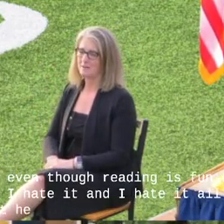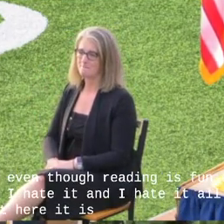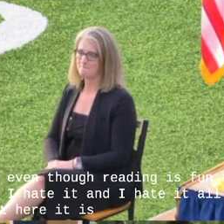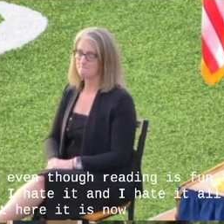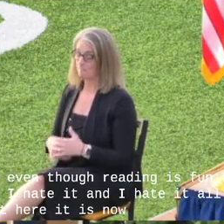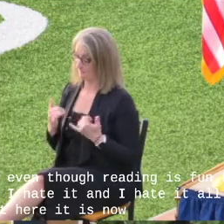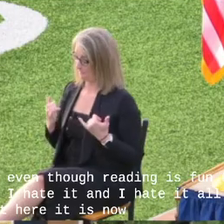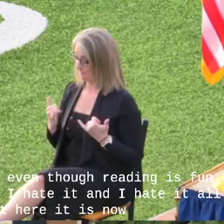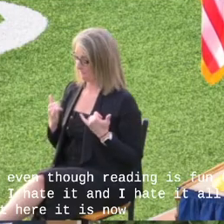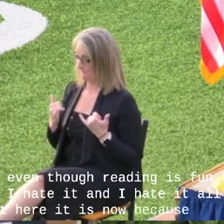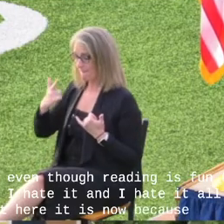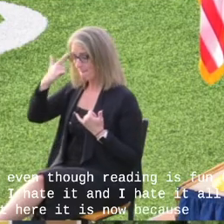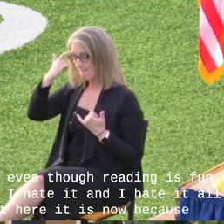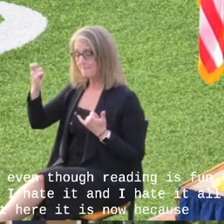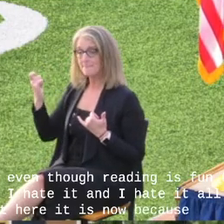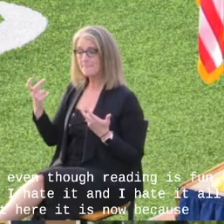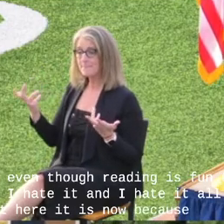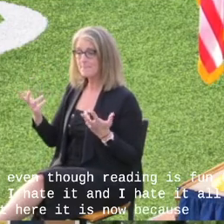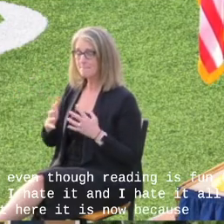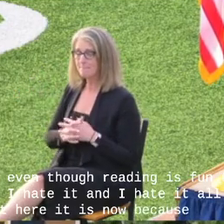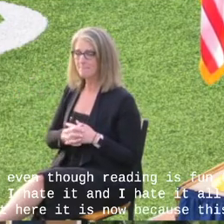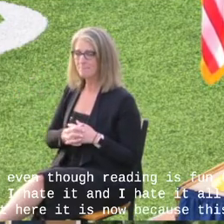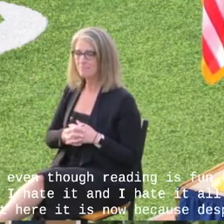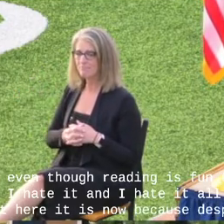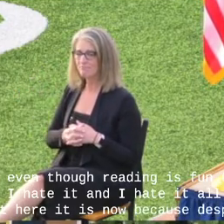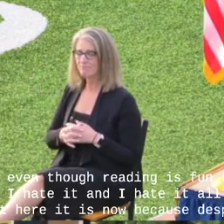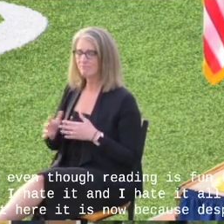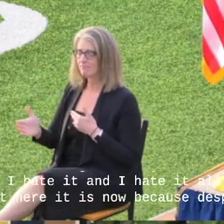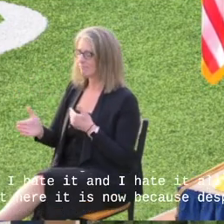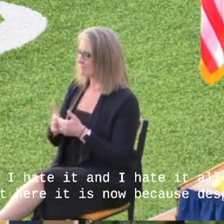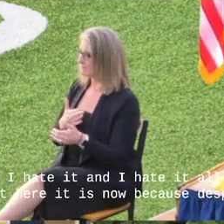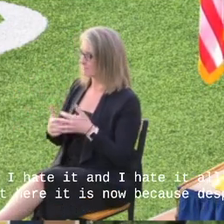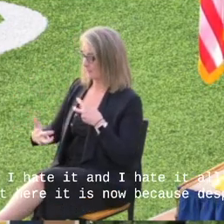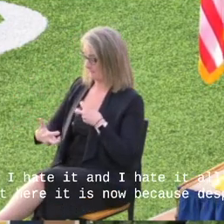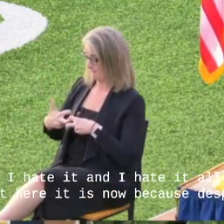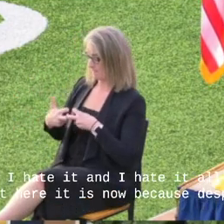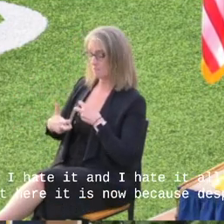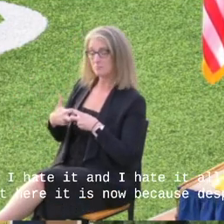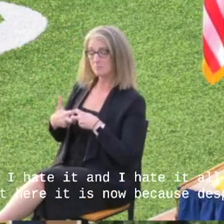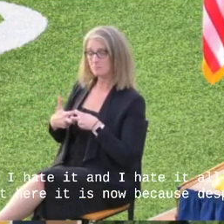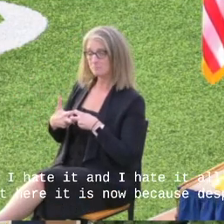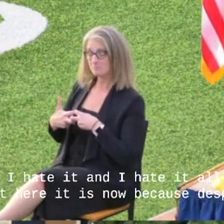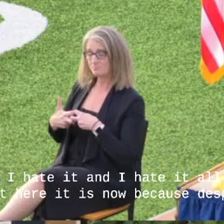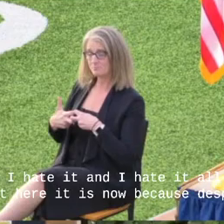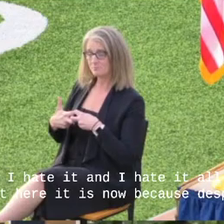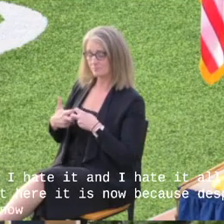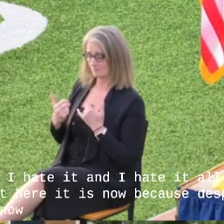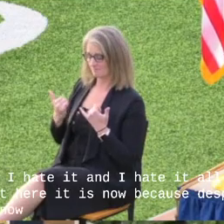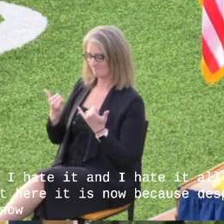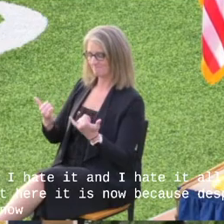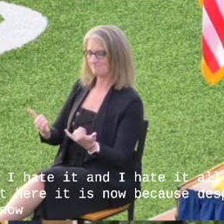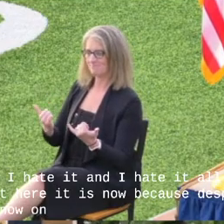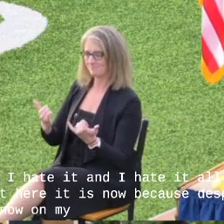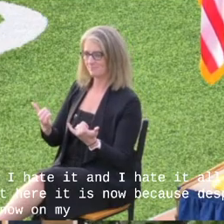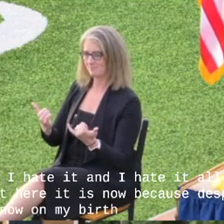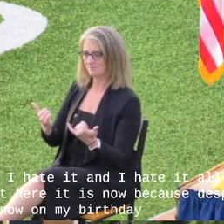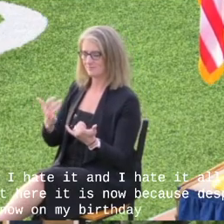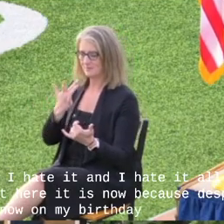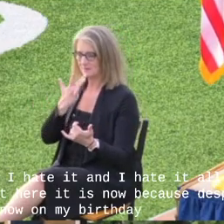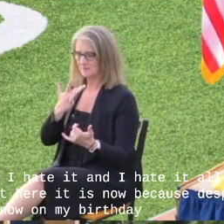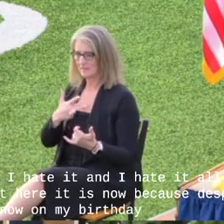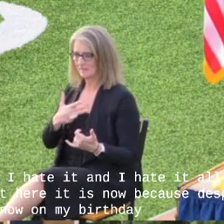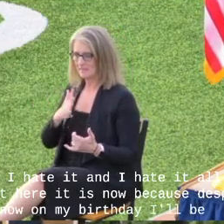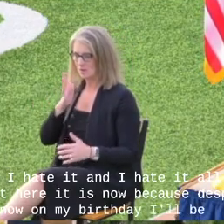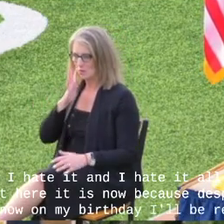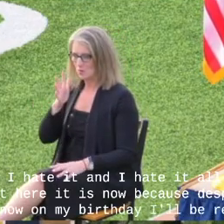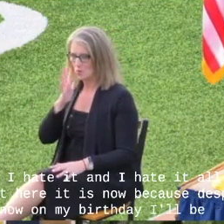is now. Because despite the difficulty, now, on my birthday,